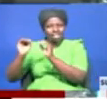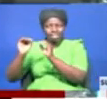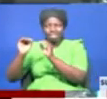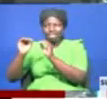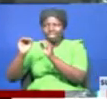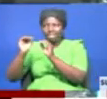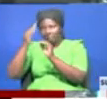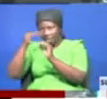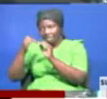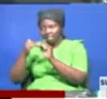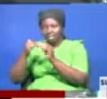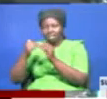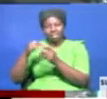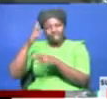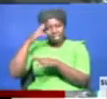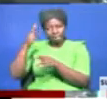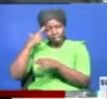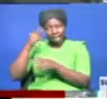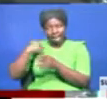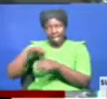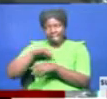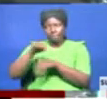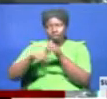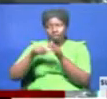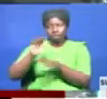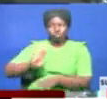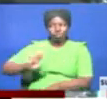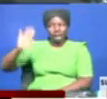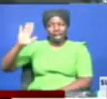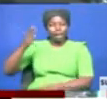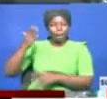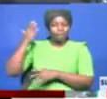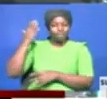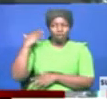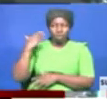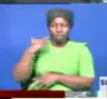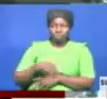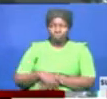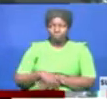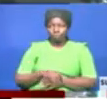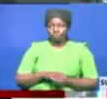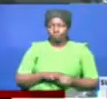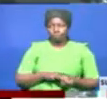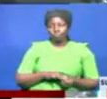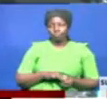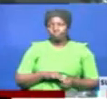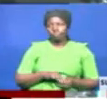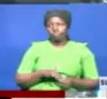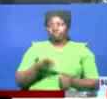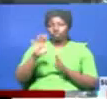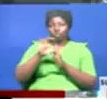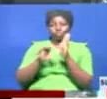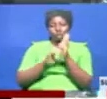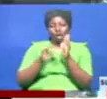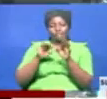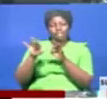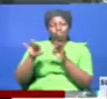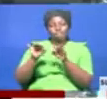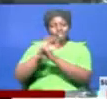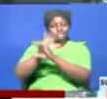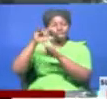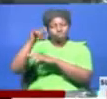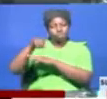by candlelight. What was the hurry here? And in this case, the Constitution has stipulated very, very clearly that you have to do